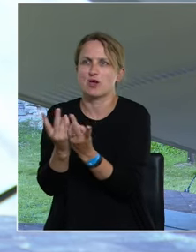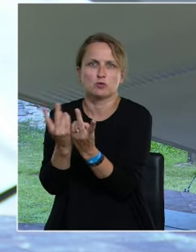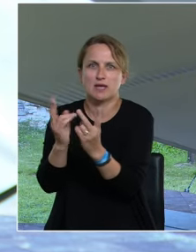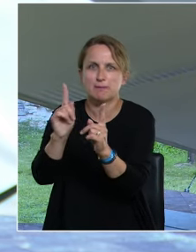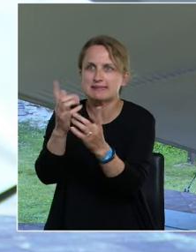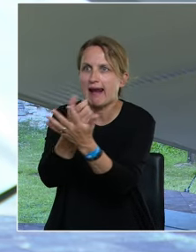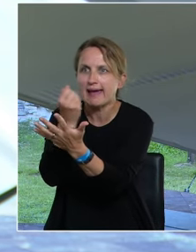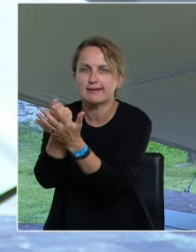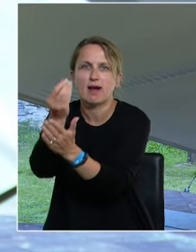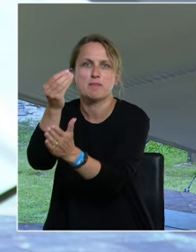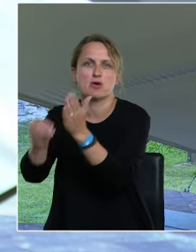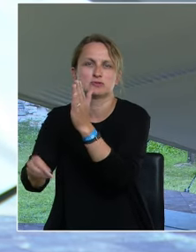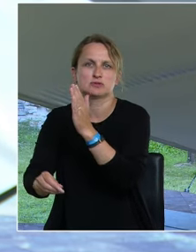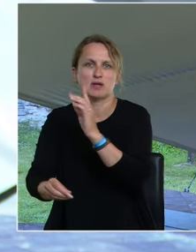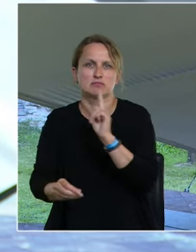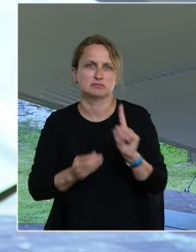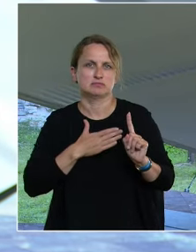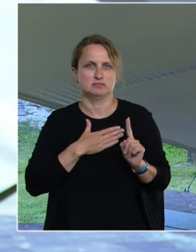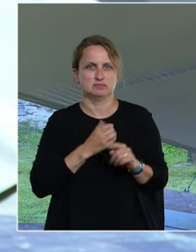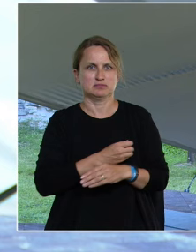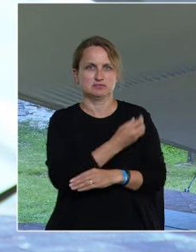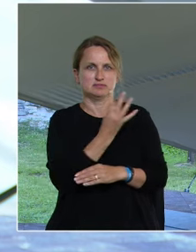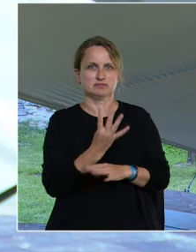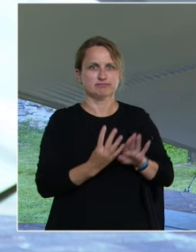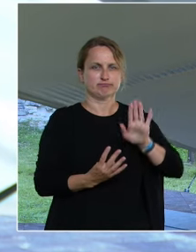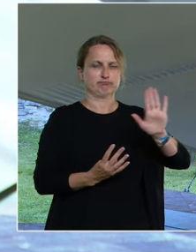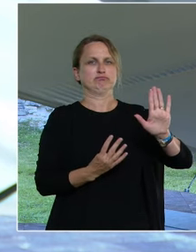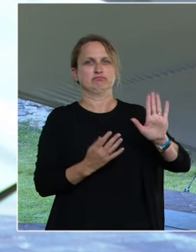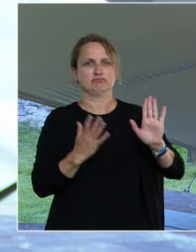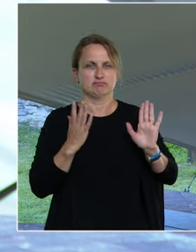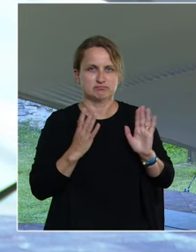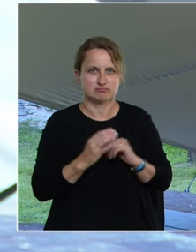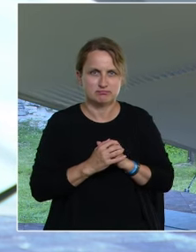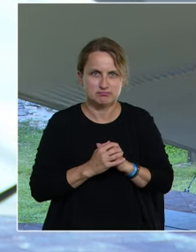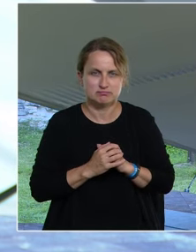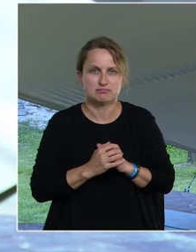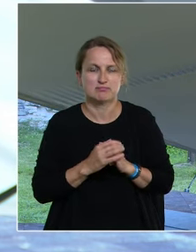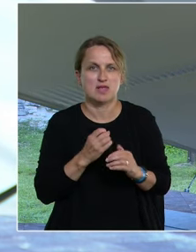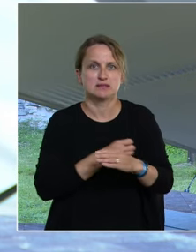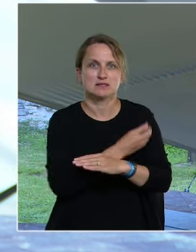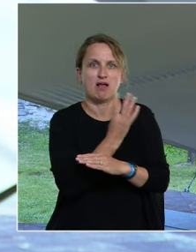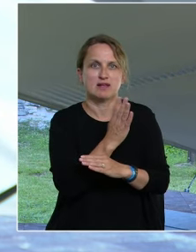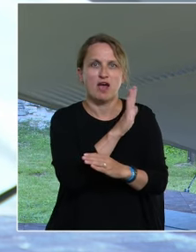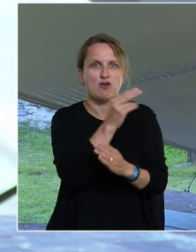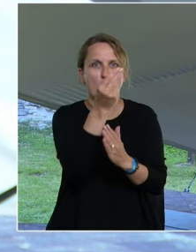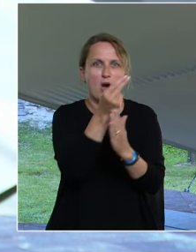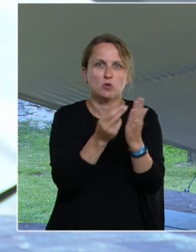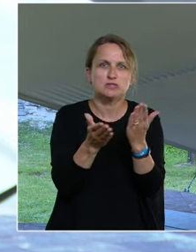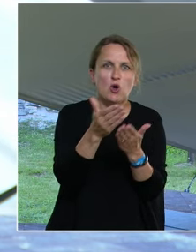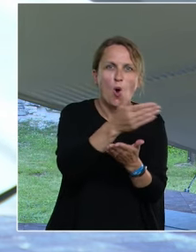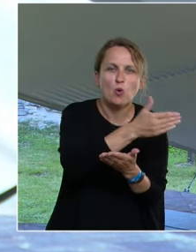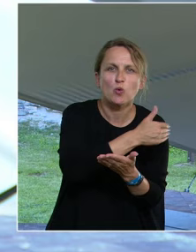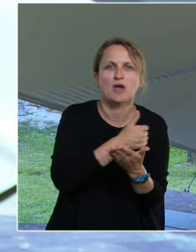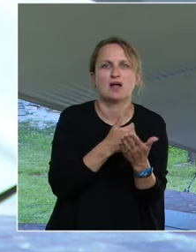around. But there's also, obviously a scene of Scandinavian art collectors that collect